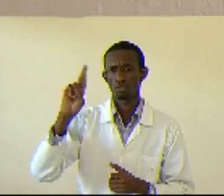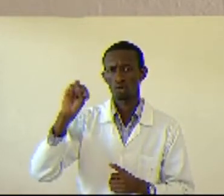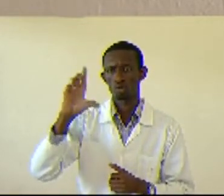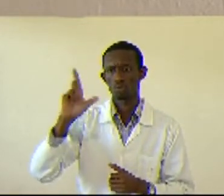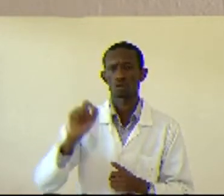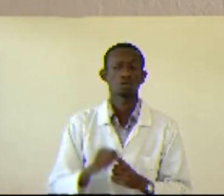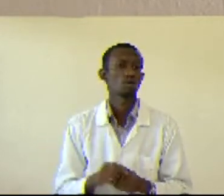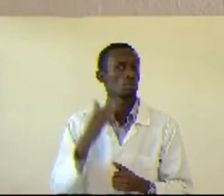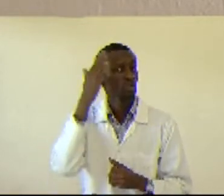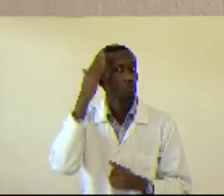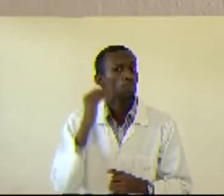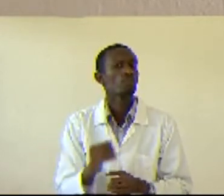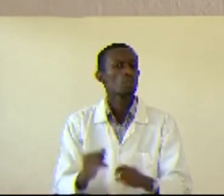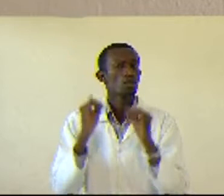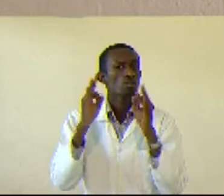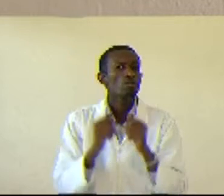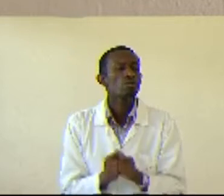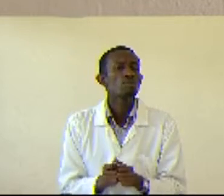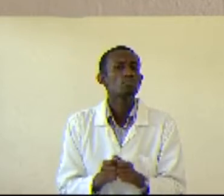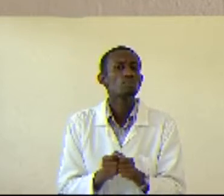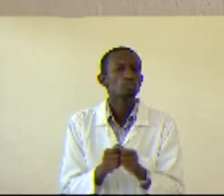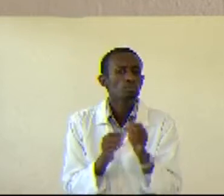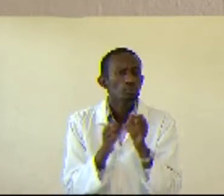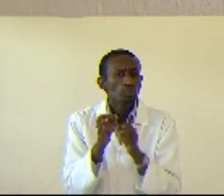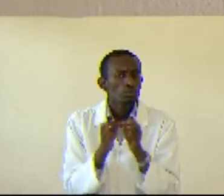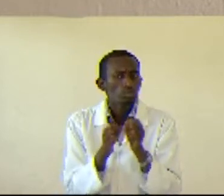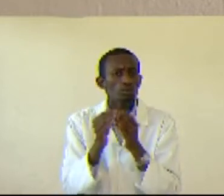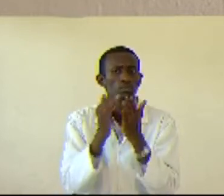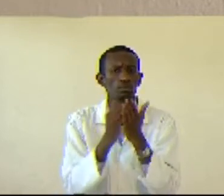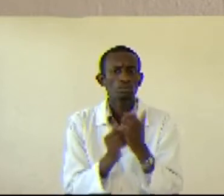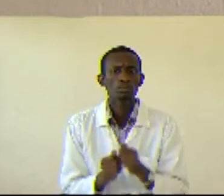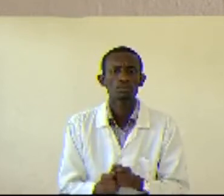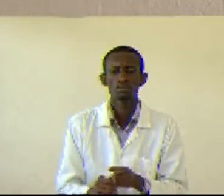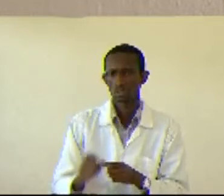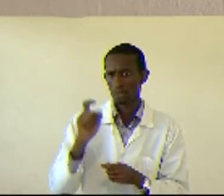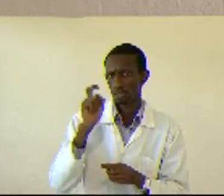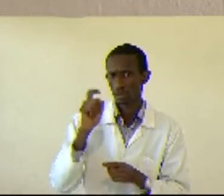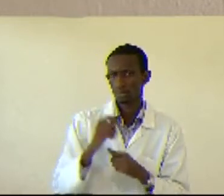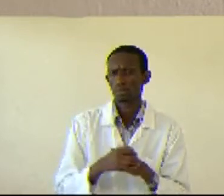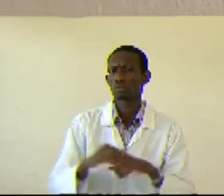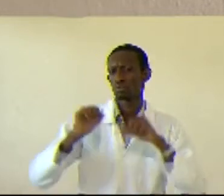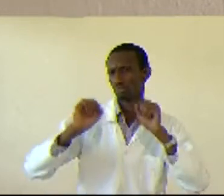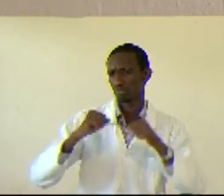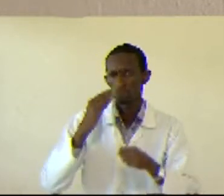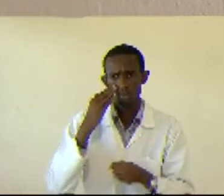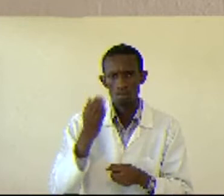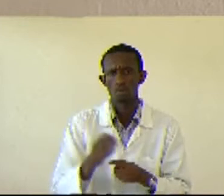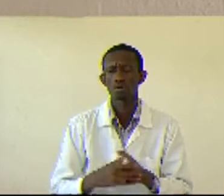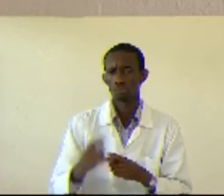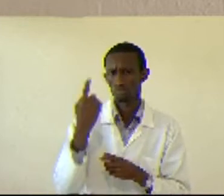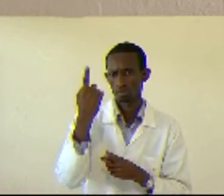you differentiate arc secant of x, you may get